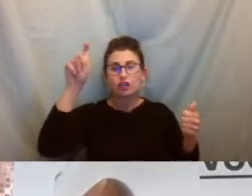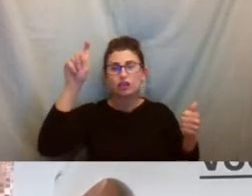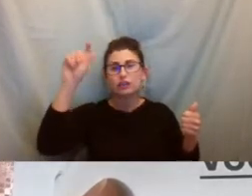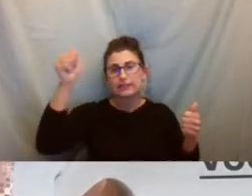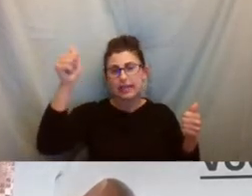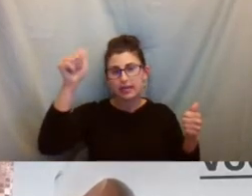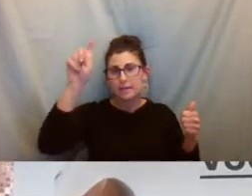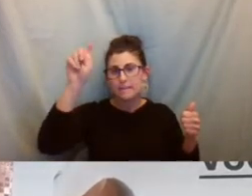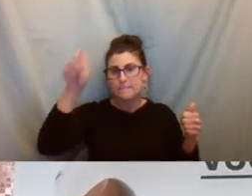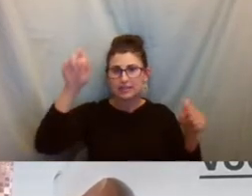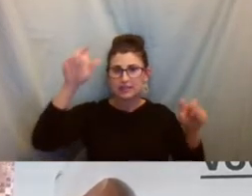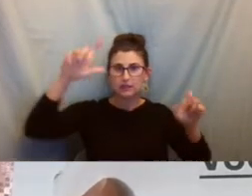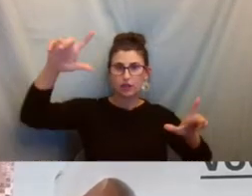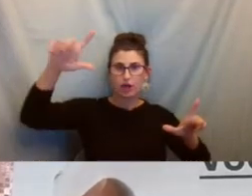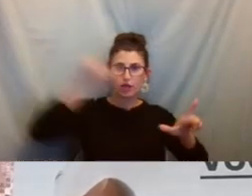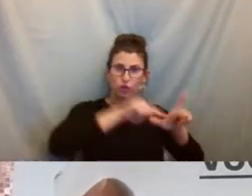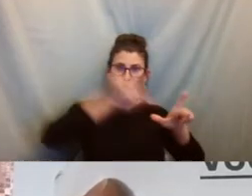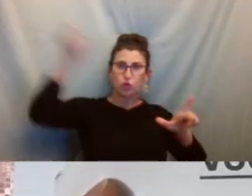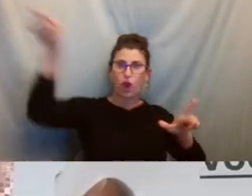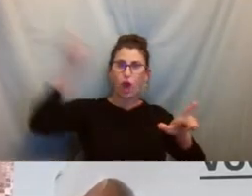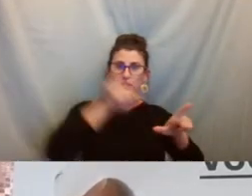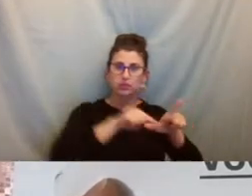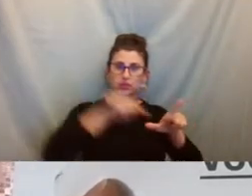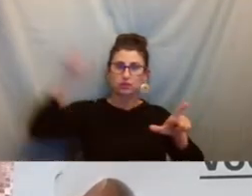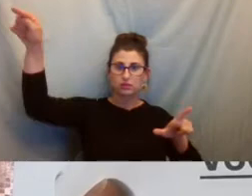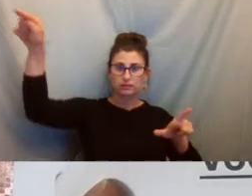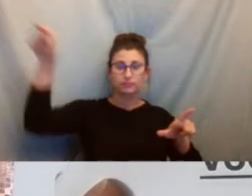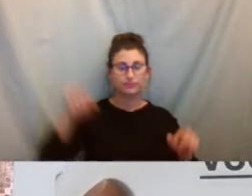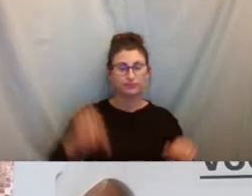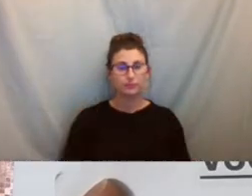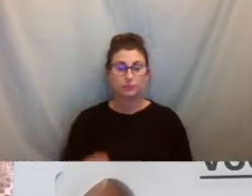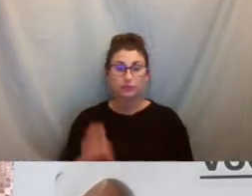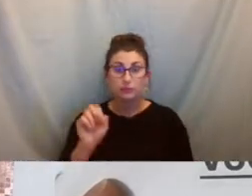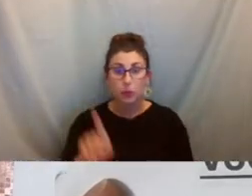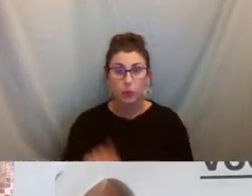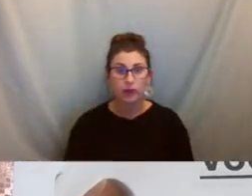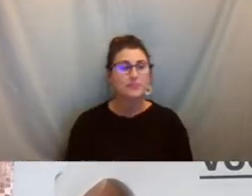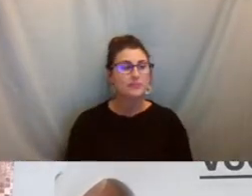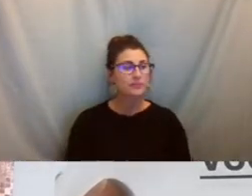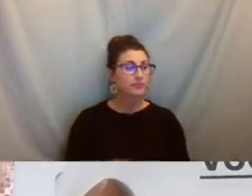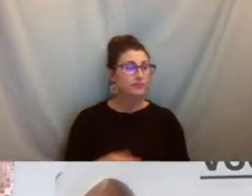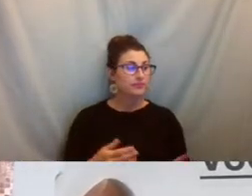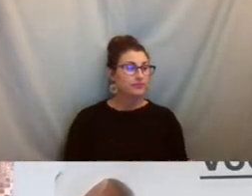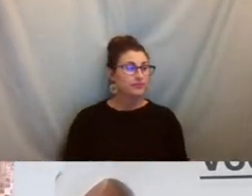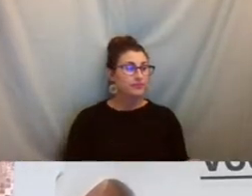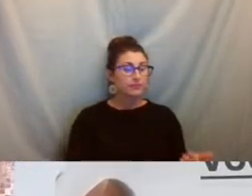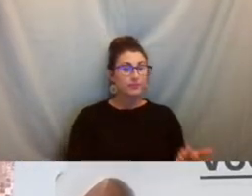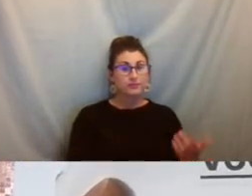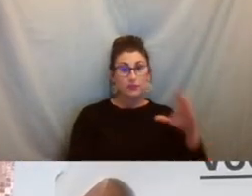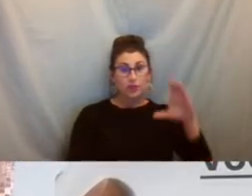across is also 110. Okay.